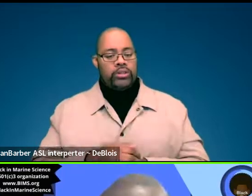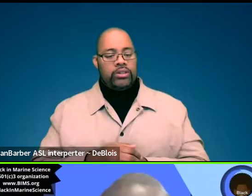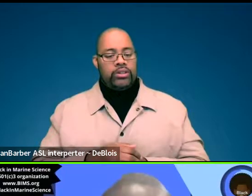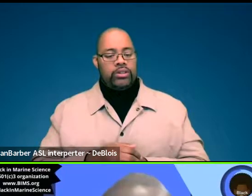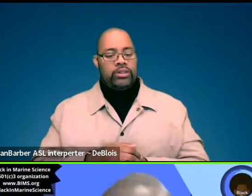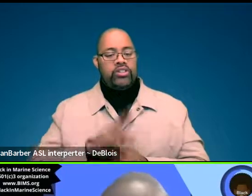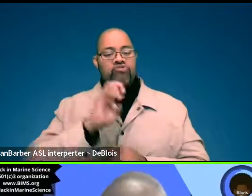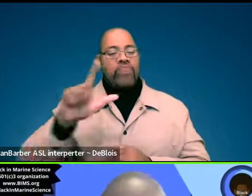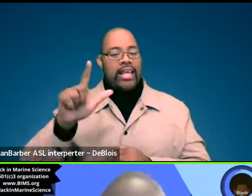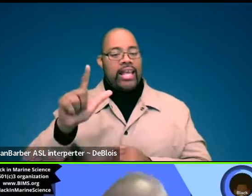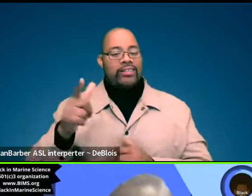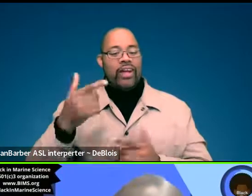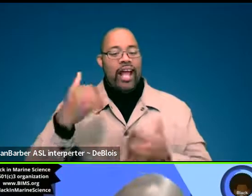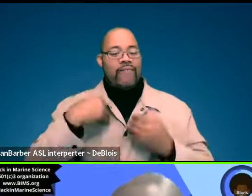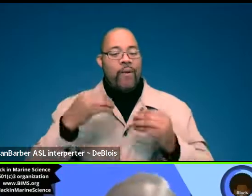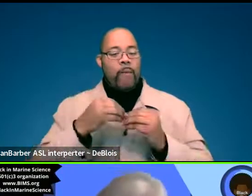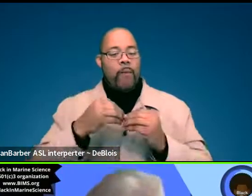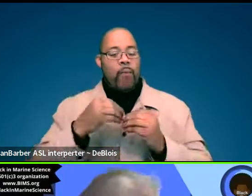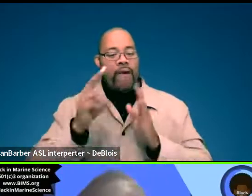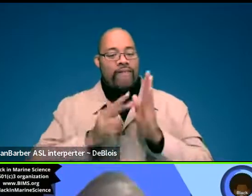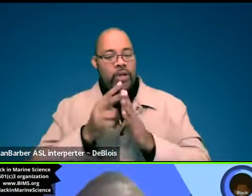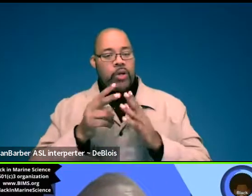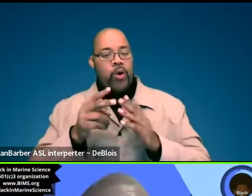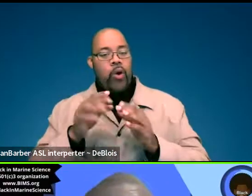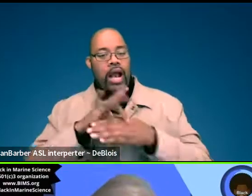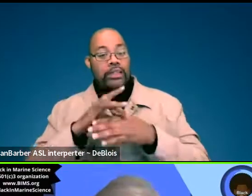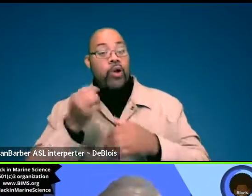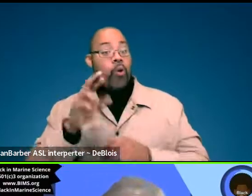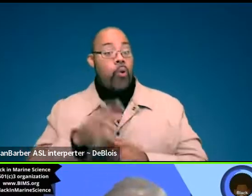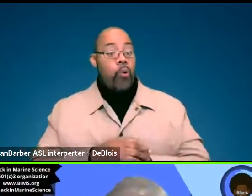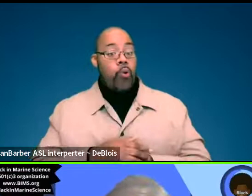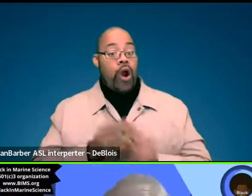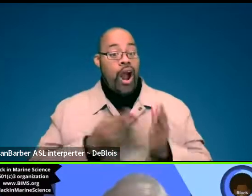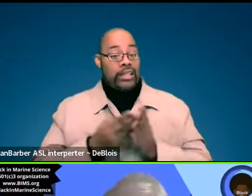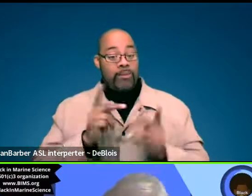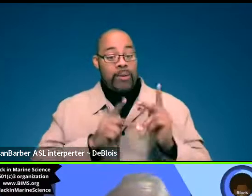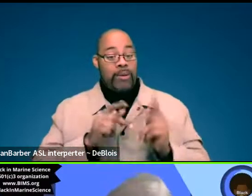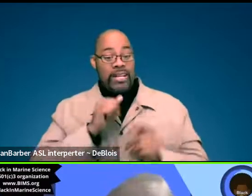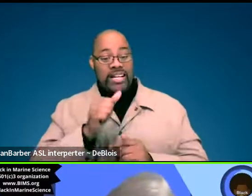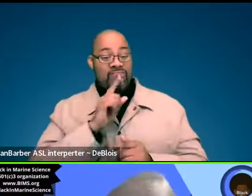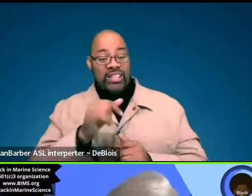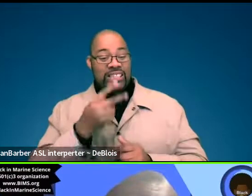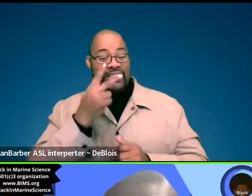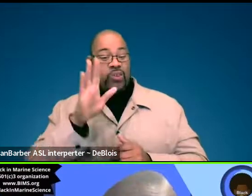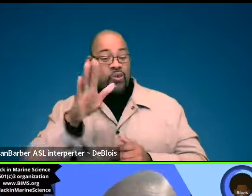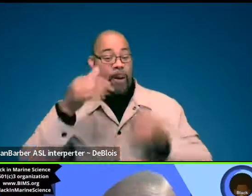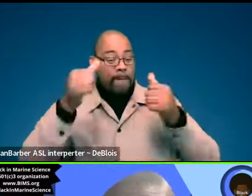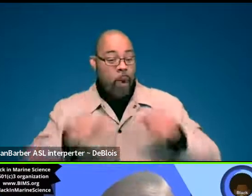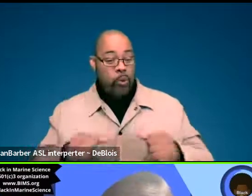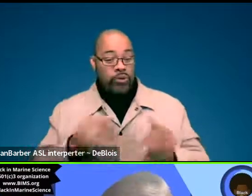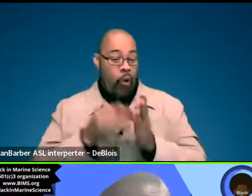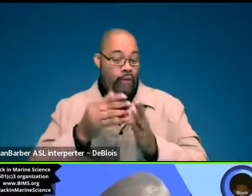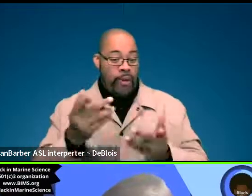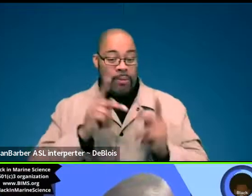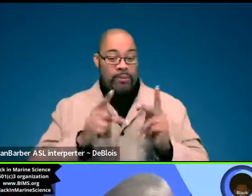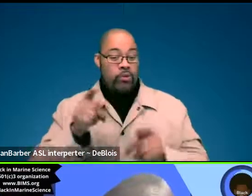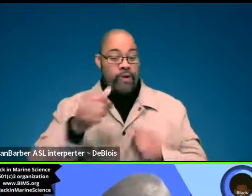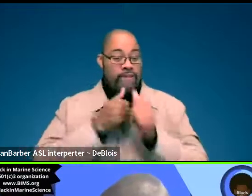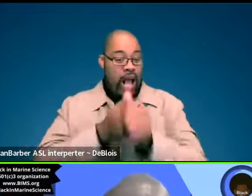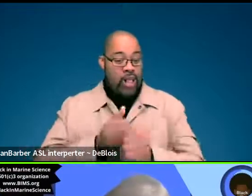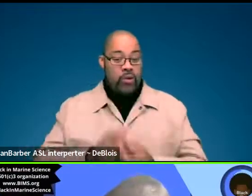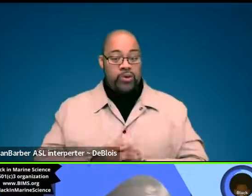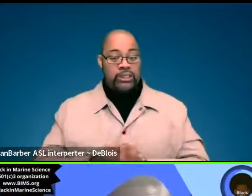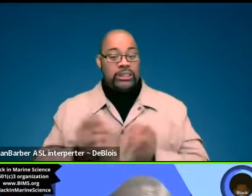real style, right? So you're having more video content, or honestly, to people not even really seeing your posts that often, right? People that you